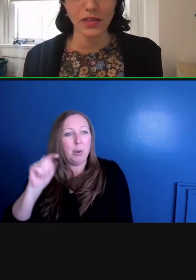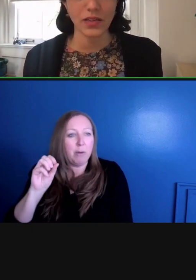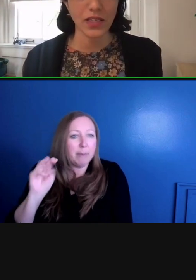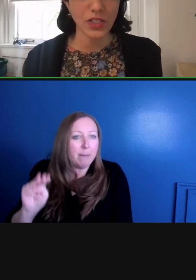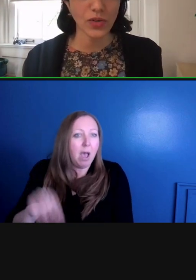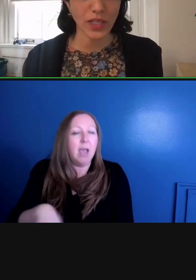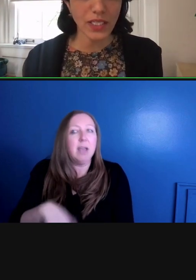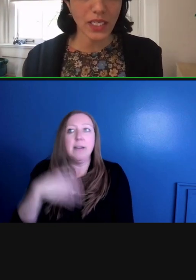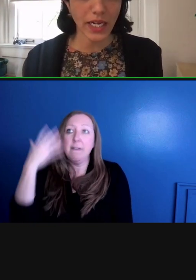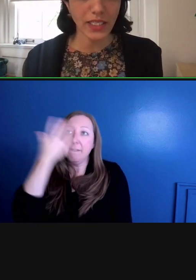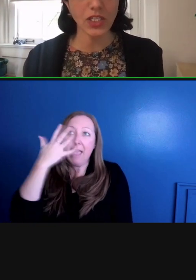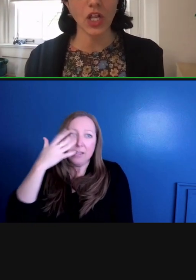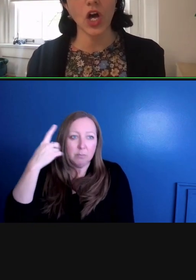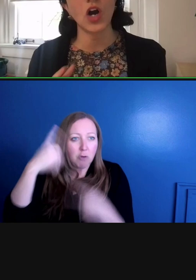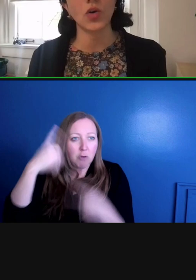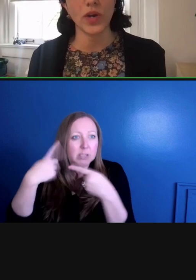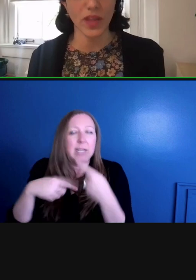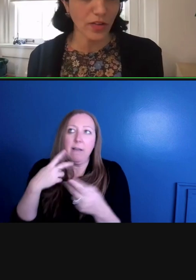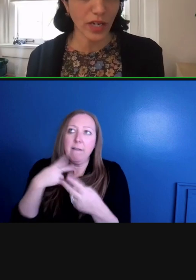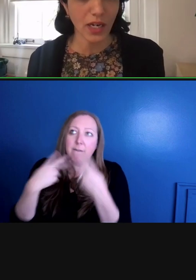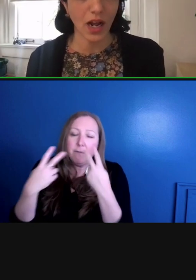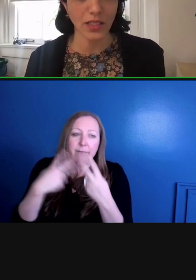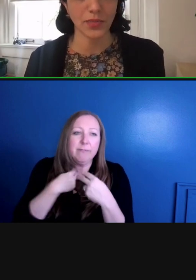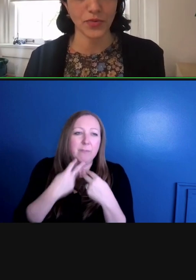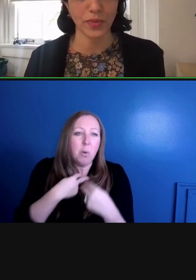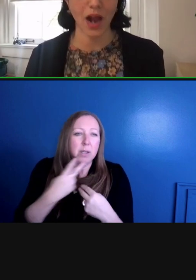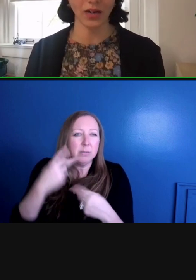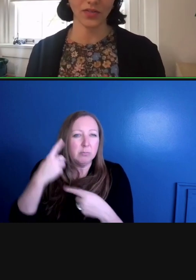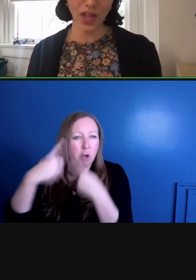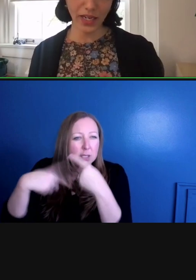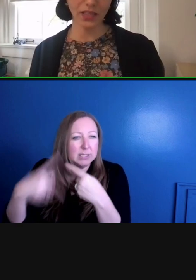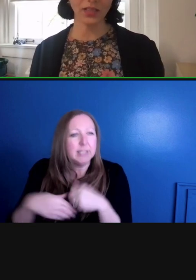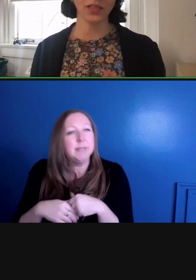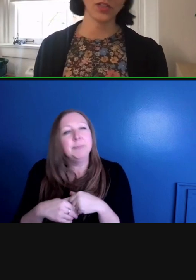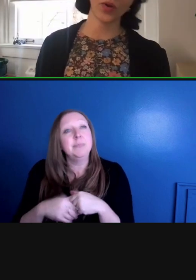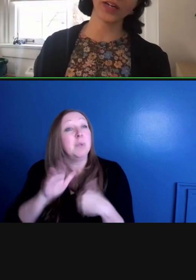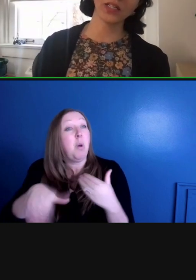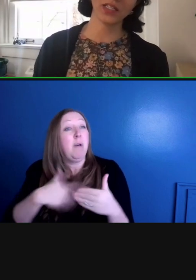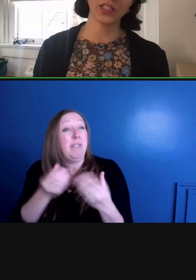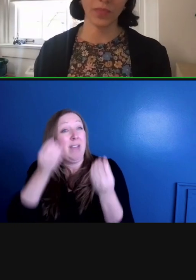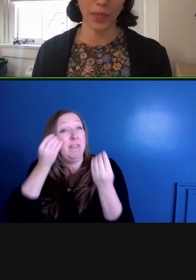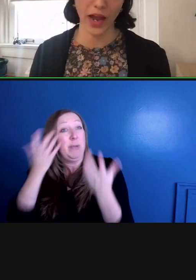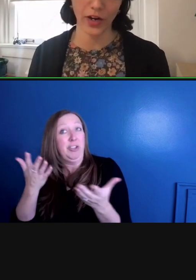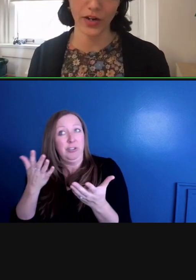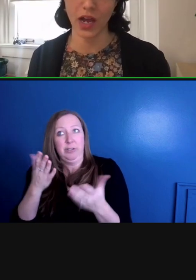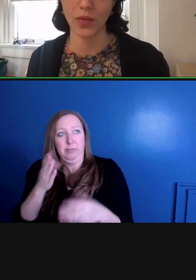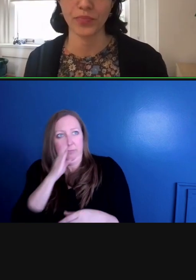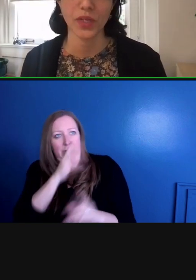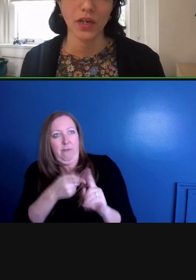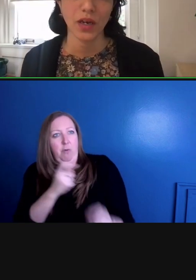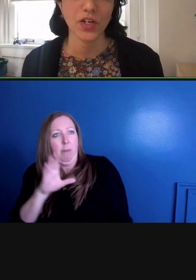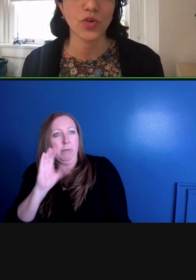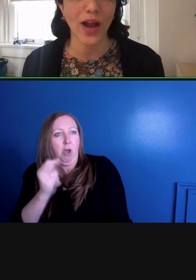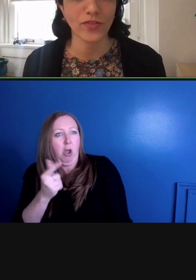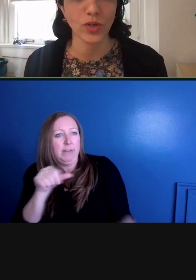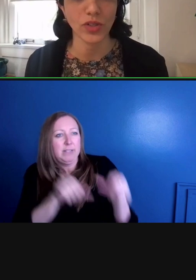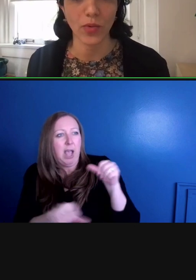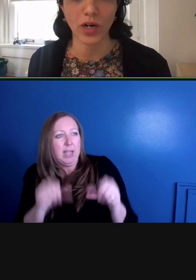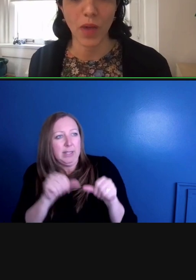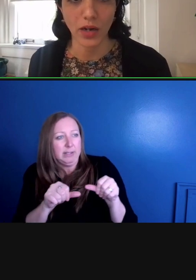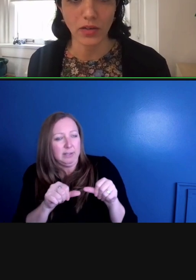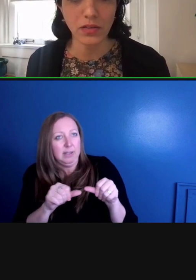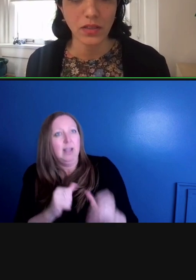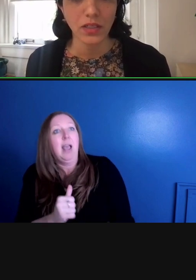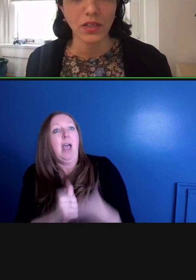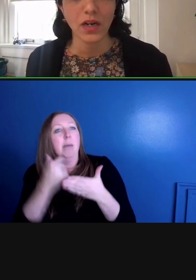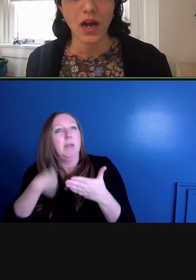And these neural insights, along with other key concepts from cognitive science, directly inspired a new graph neural